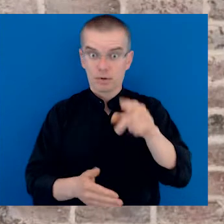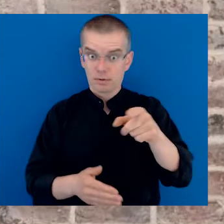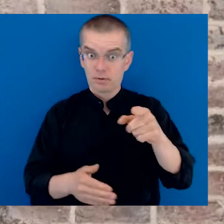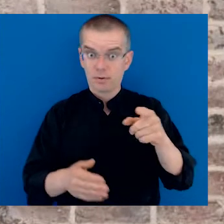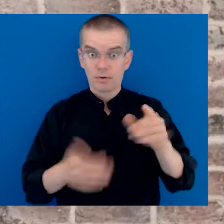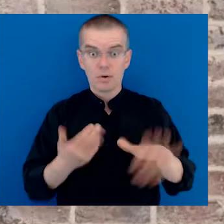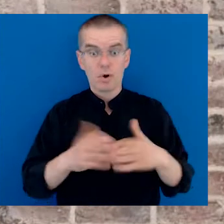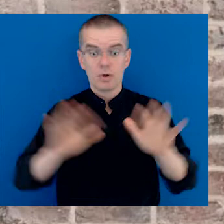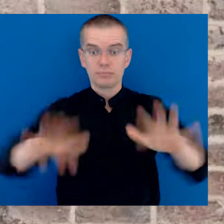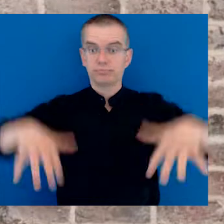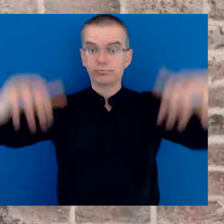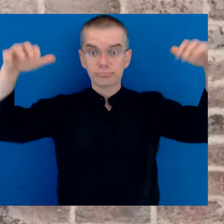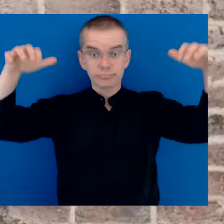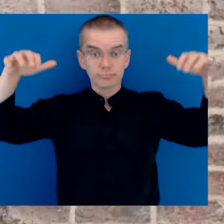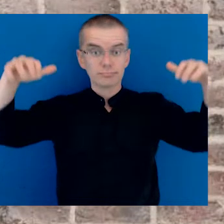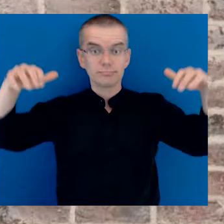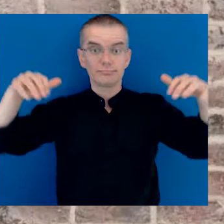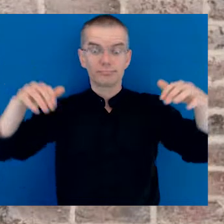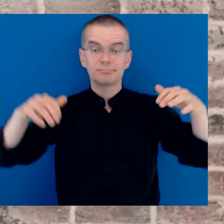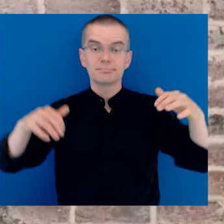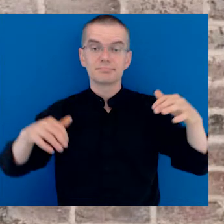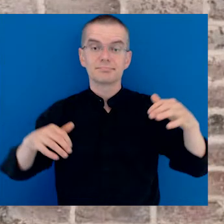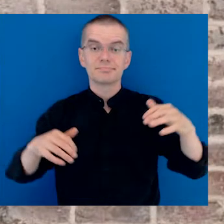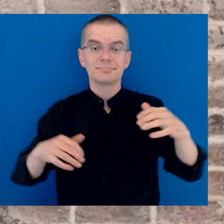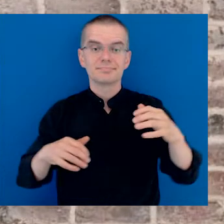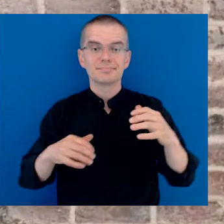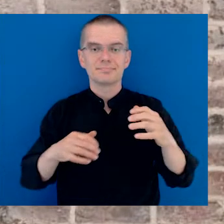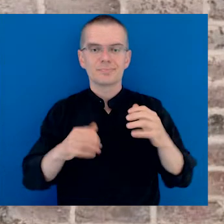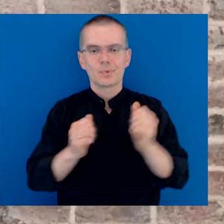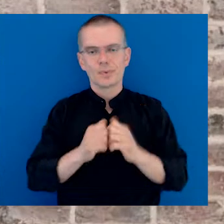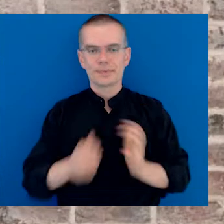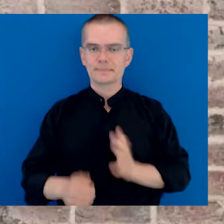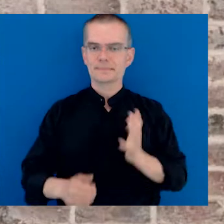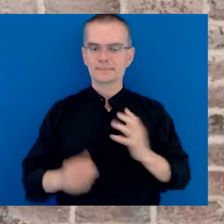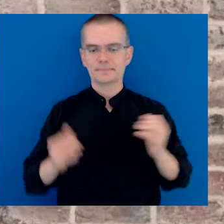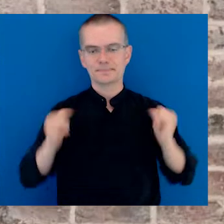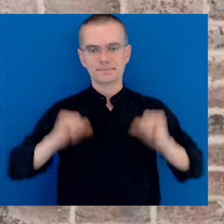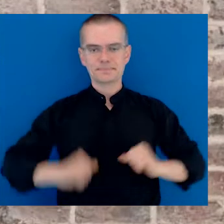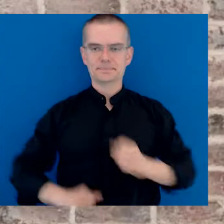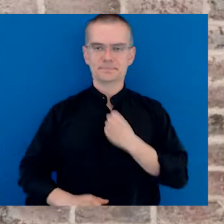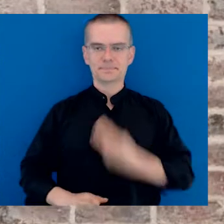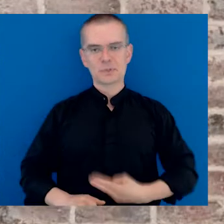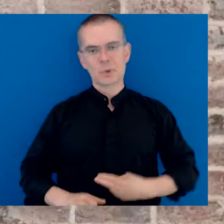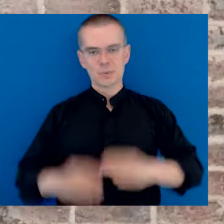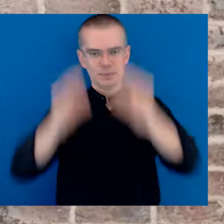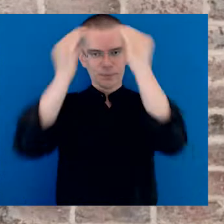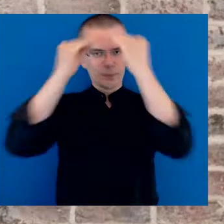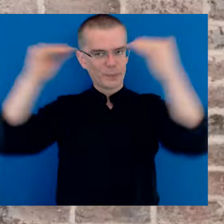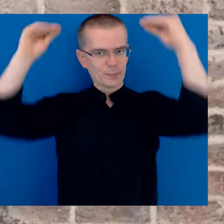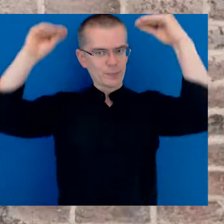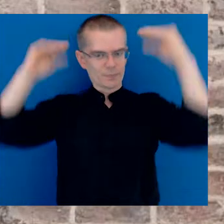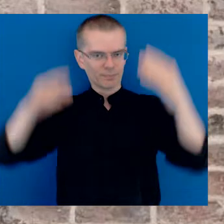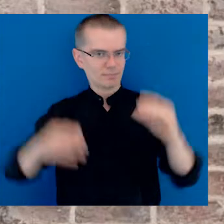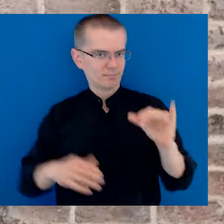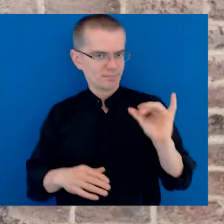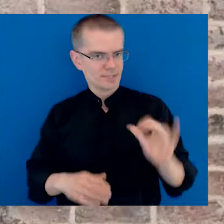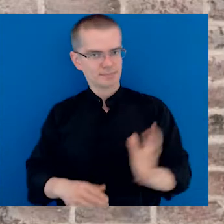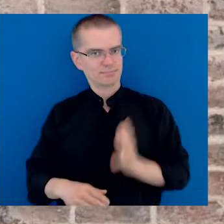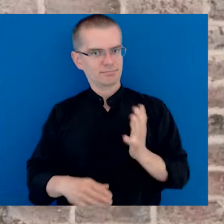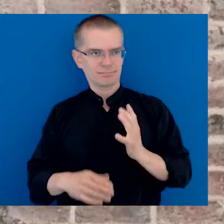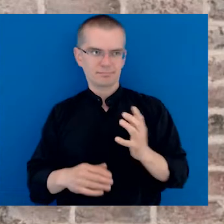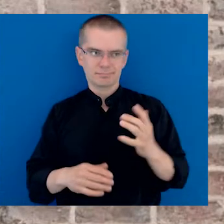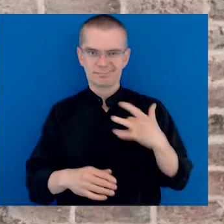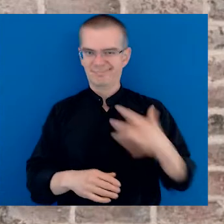doing. All these people at the ball field, they're all wearing their top hats and their coats and ties, because that's how you dressed for baseball back